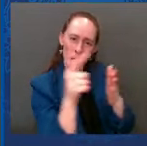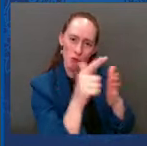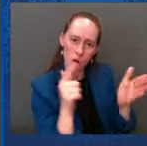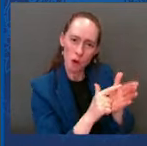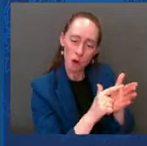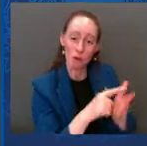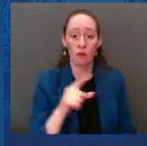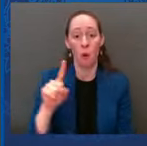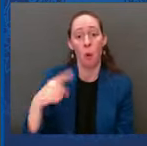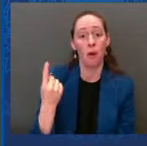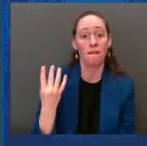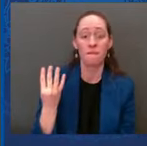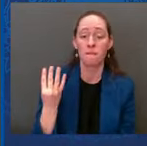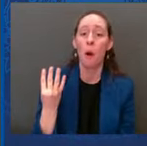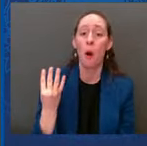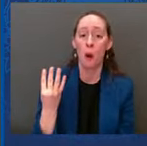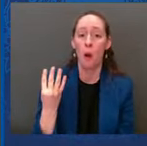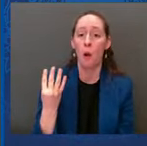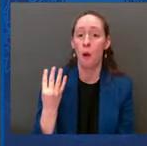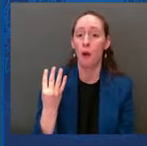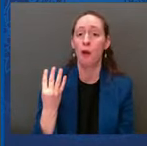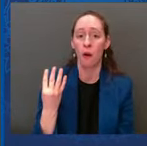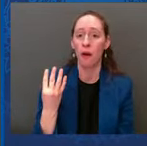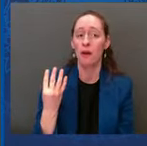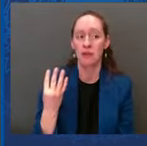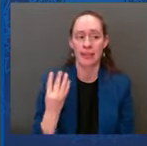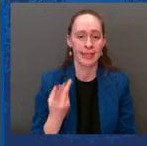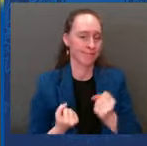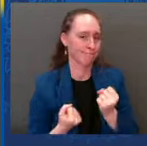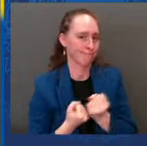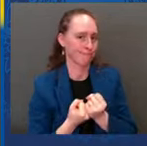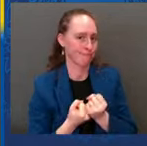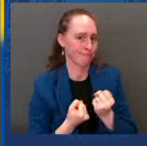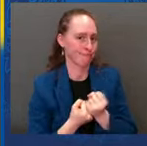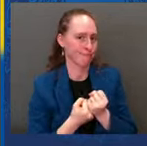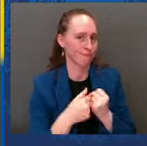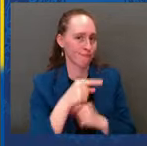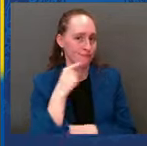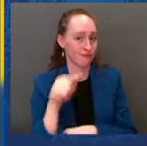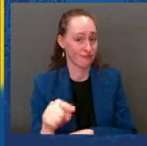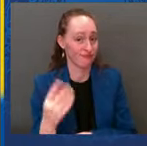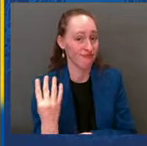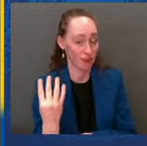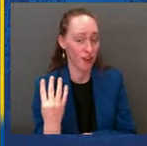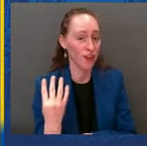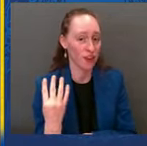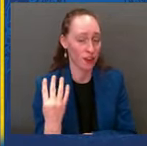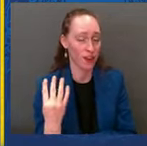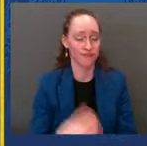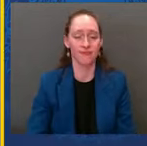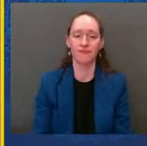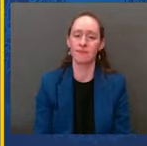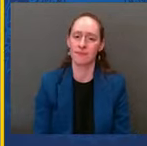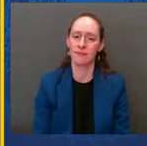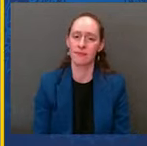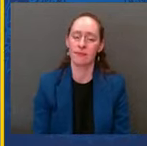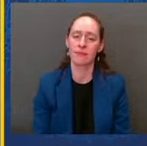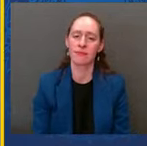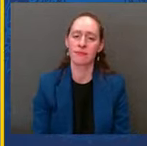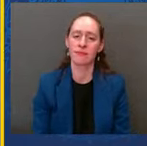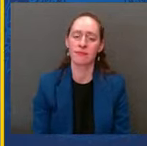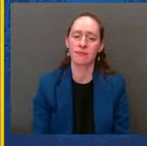Russia. Four. So tonight, I speak once more to the people of Russia. The